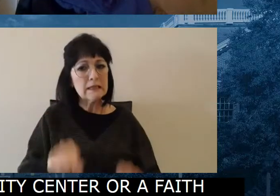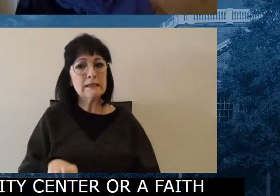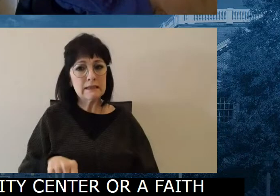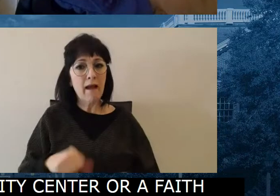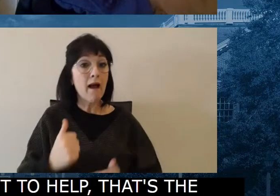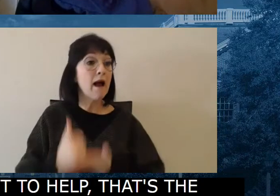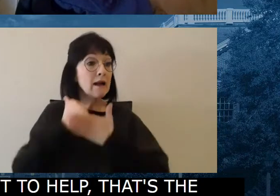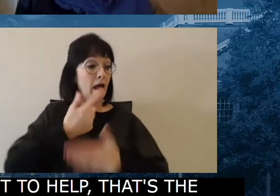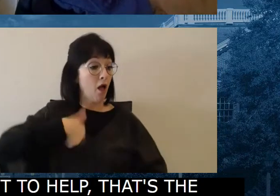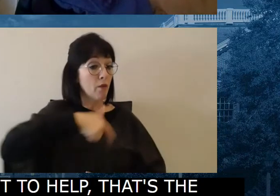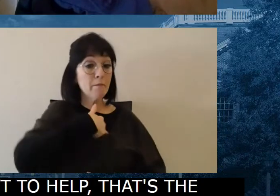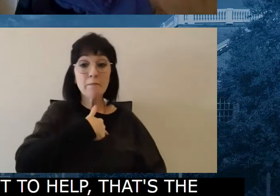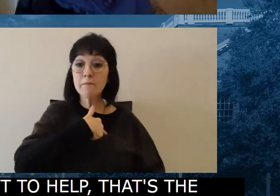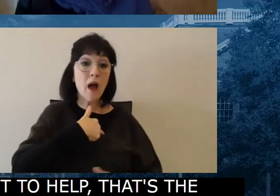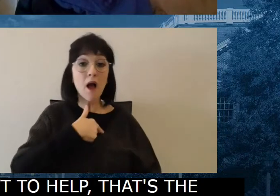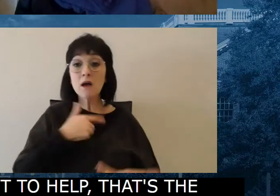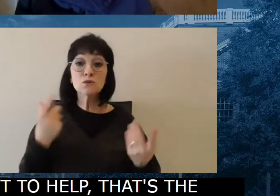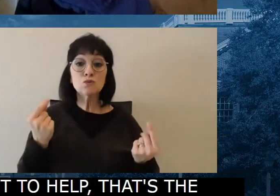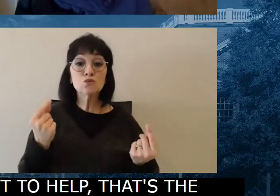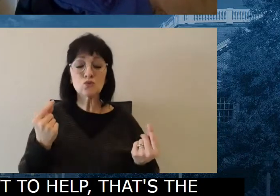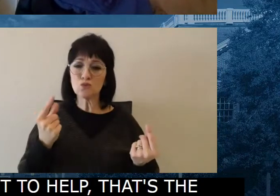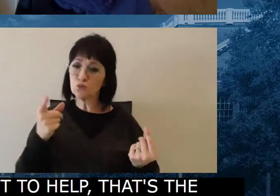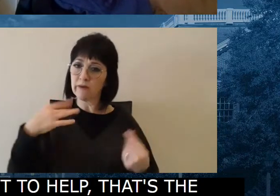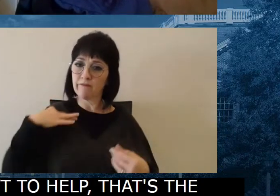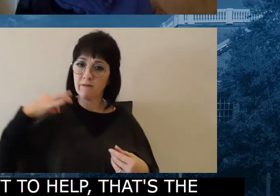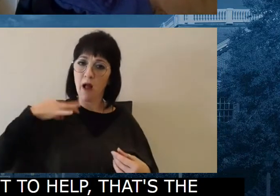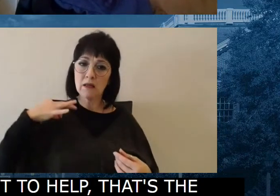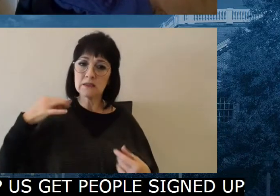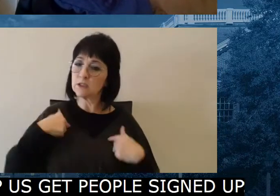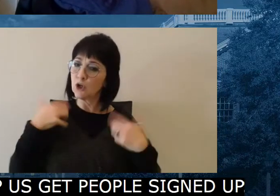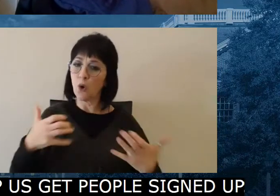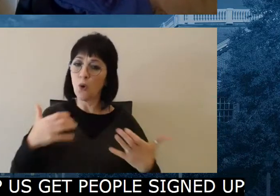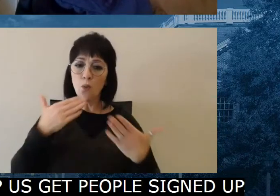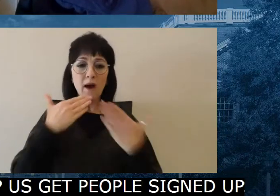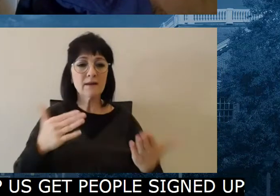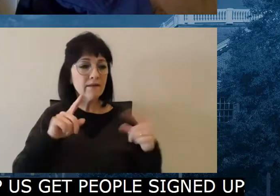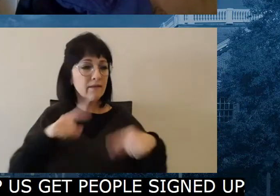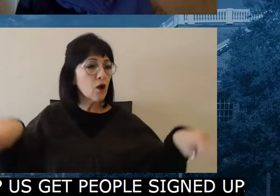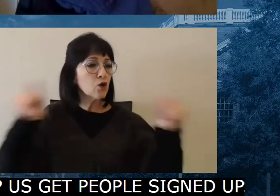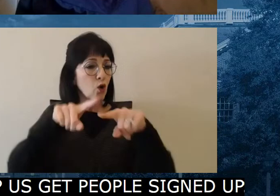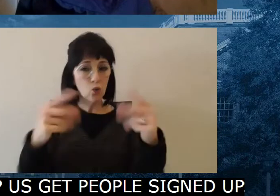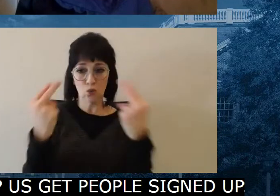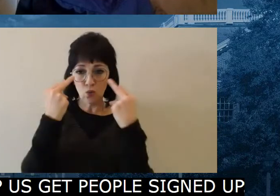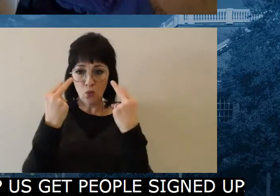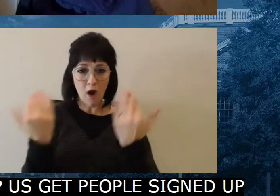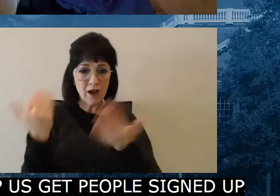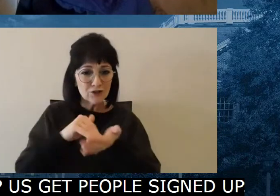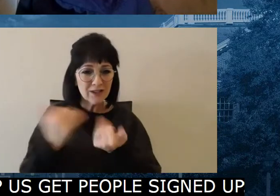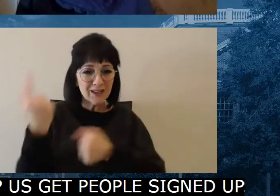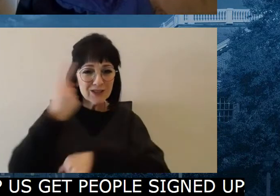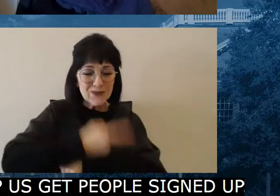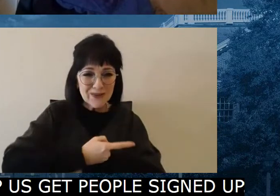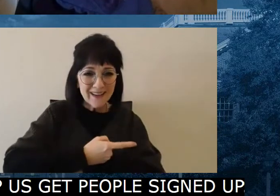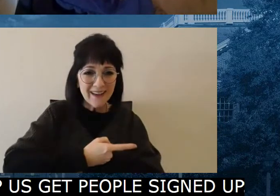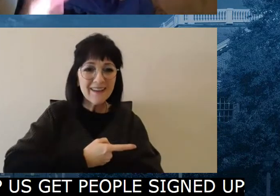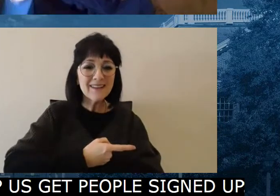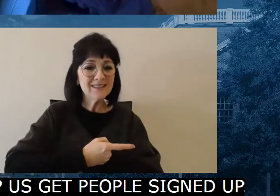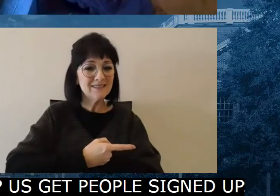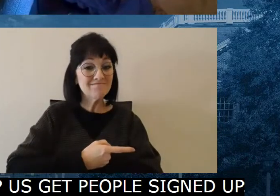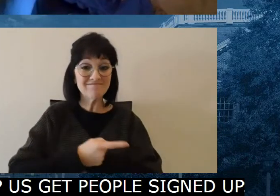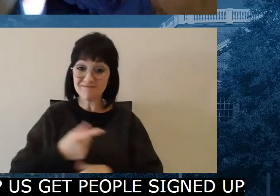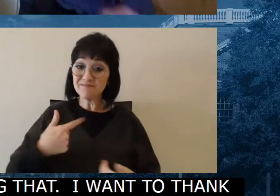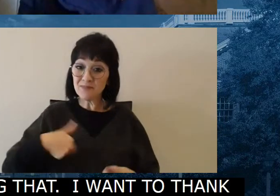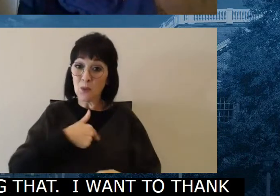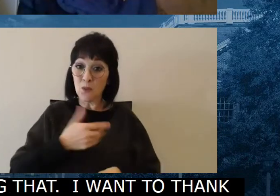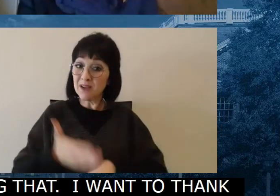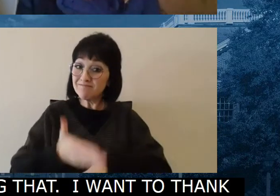are doing that. I want to thank everybody for joining us again today. We are making real progress.